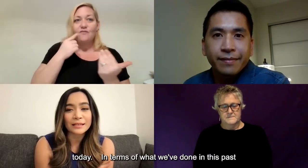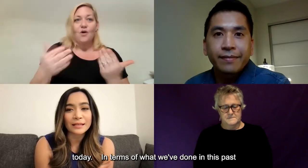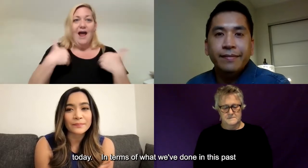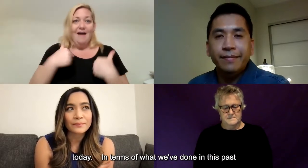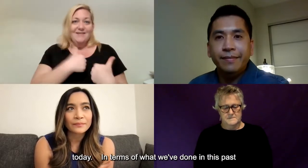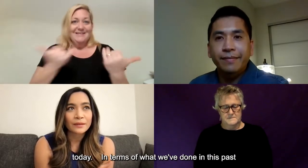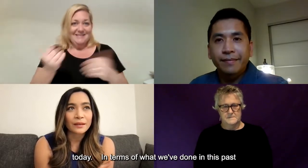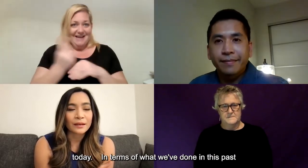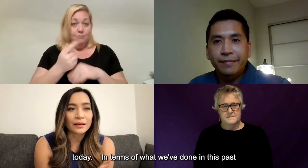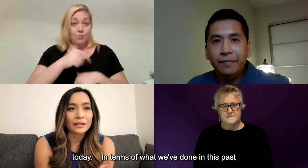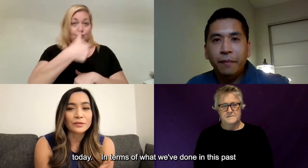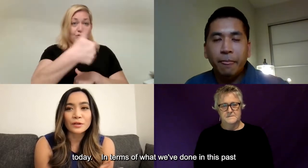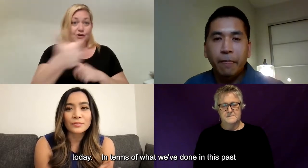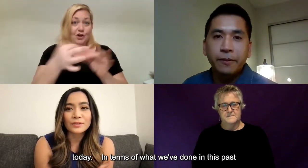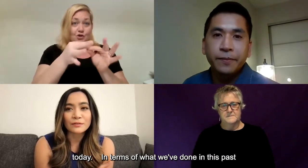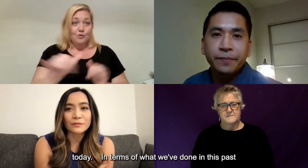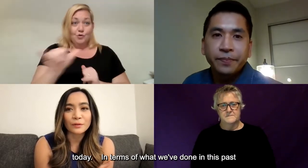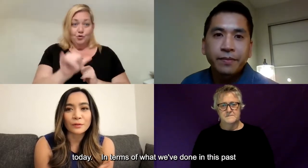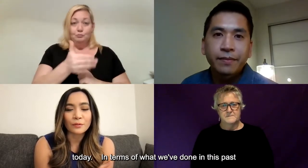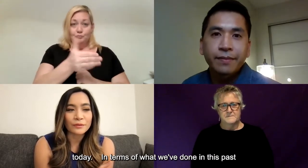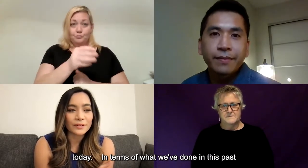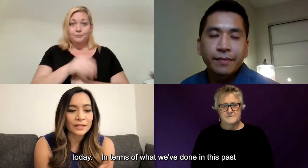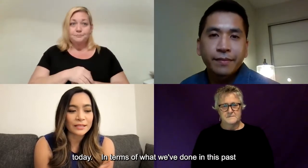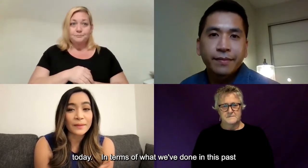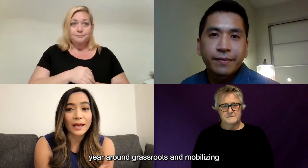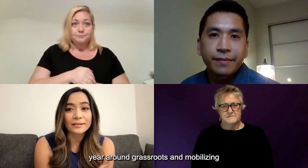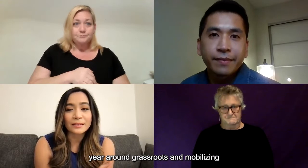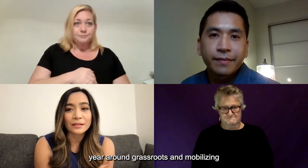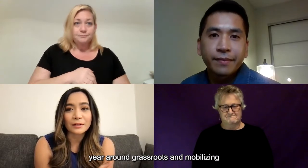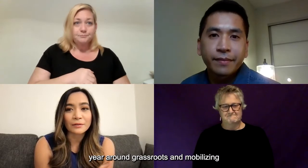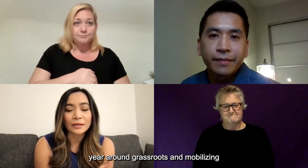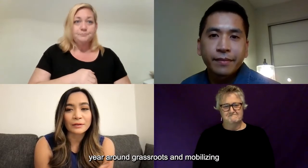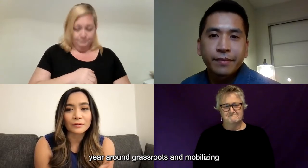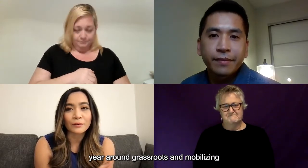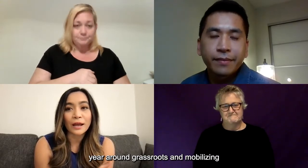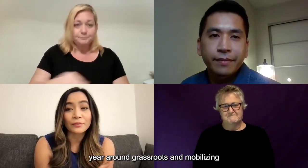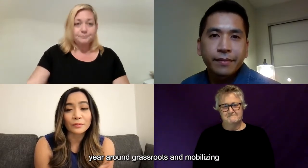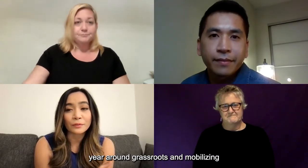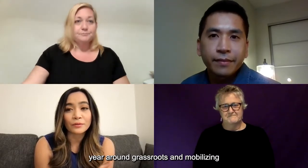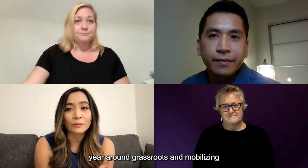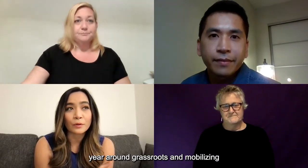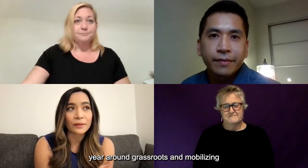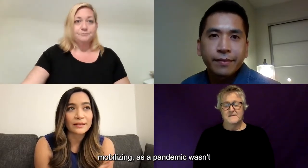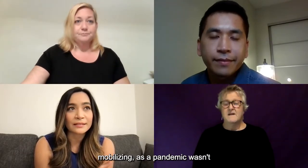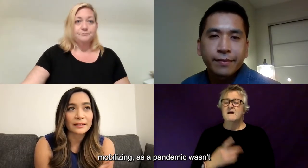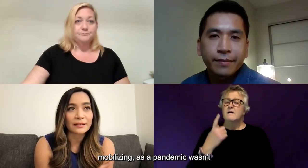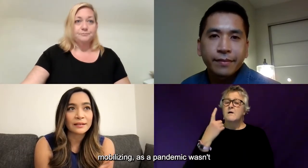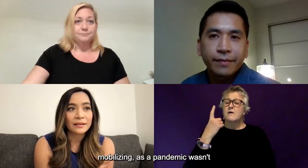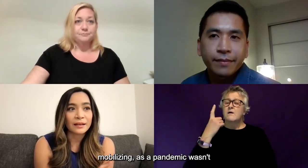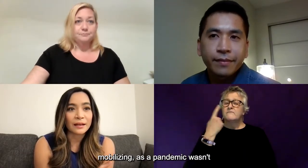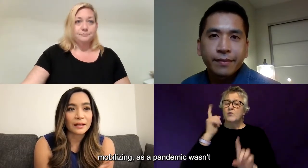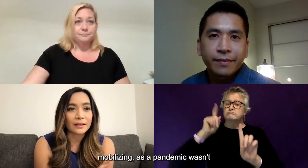us today. In terms of what we've done in this past year around grassroots and